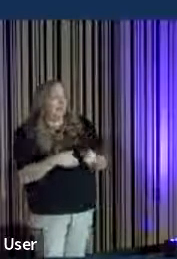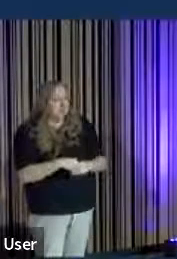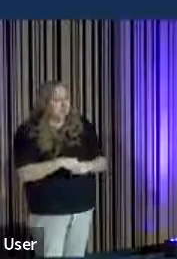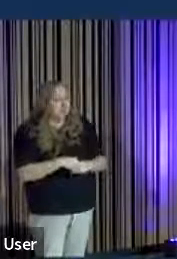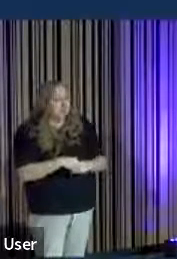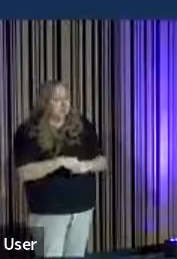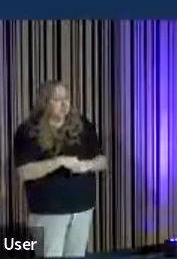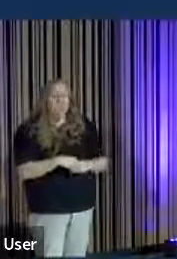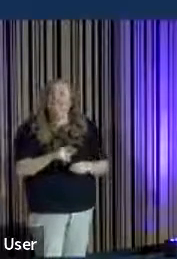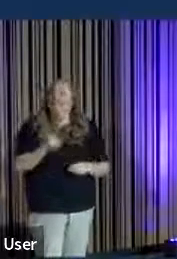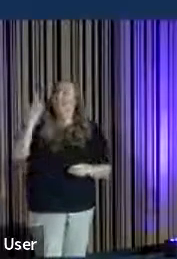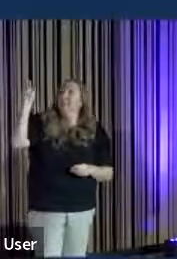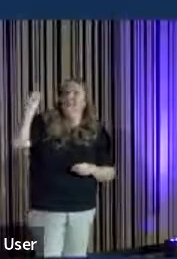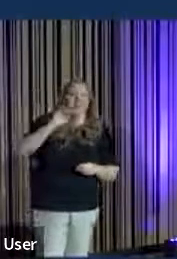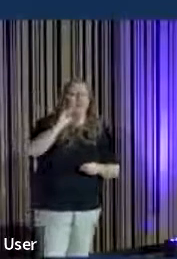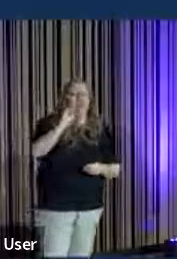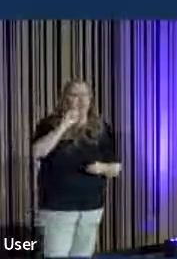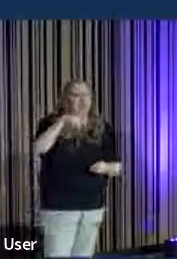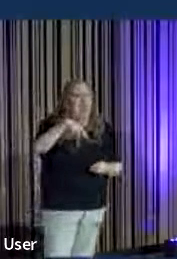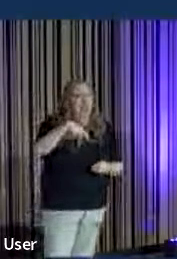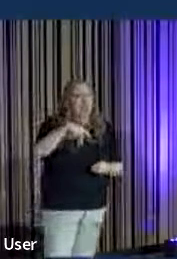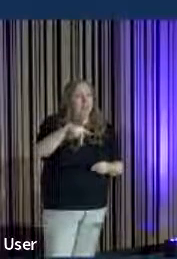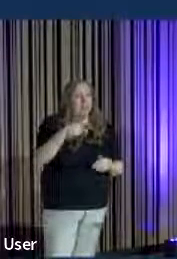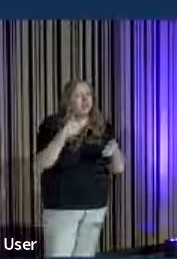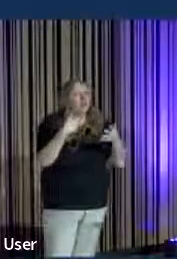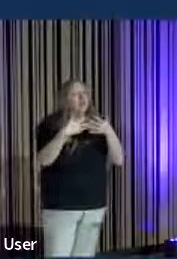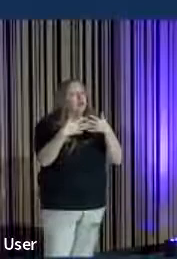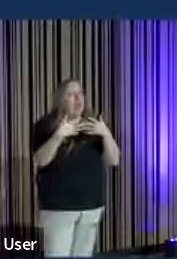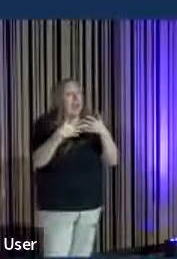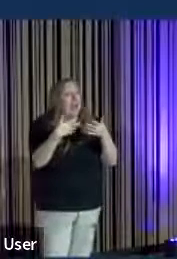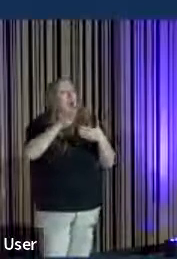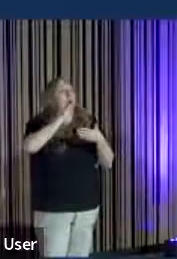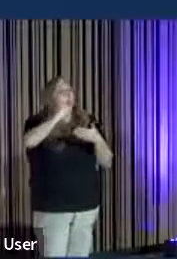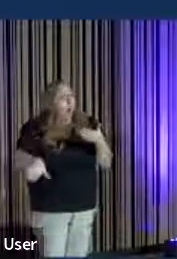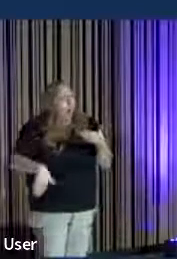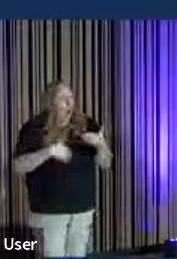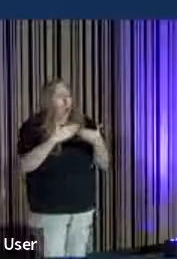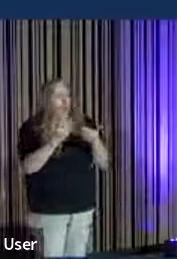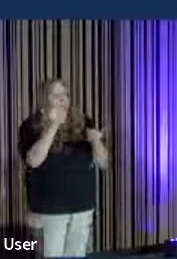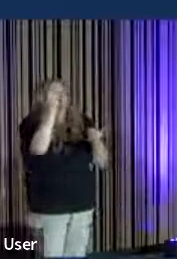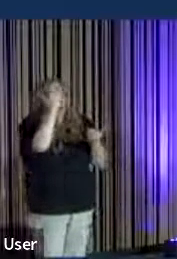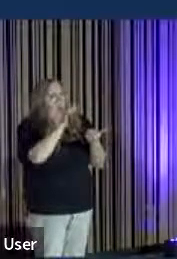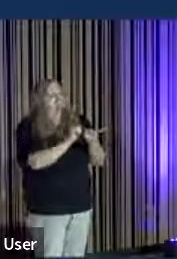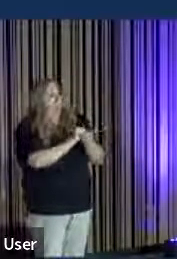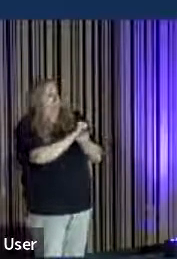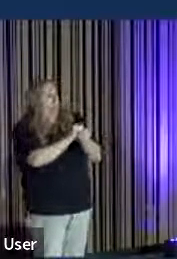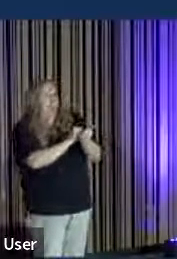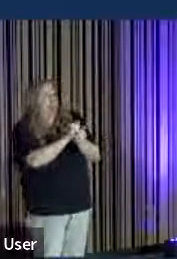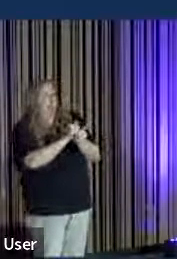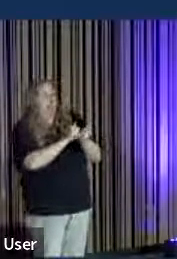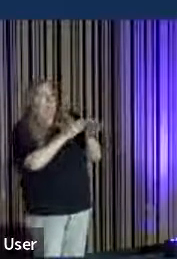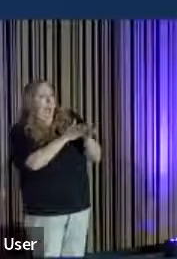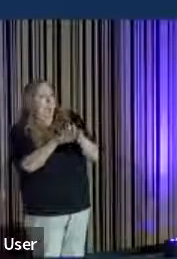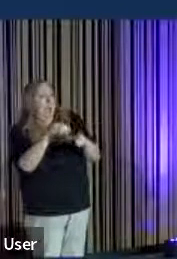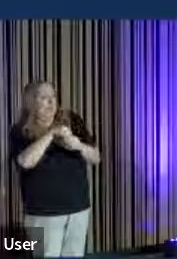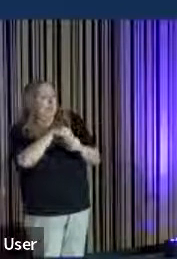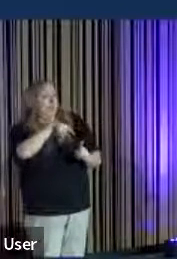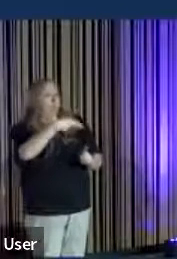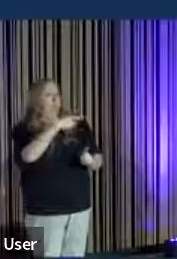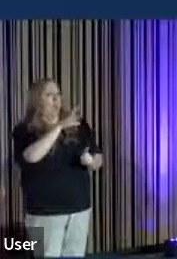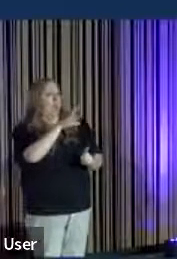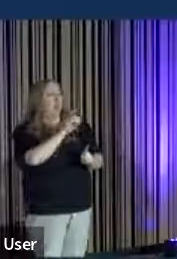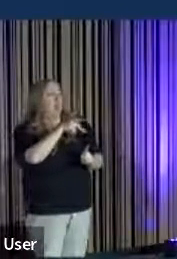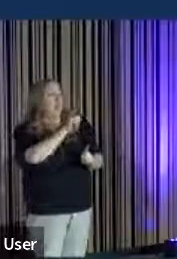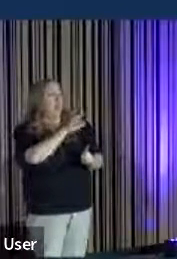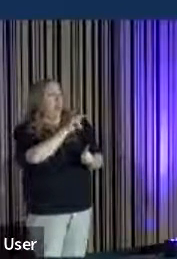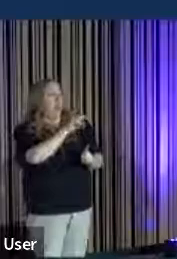map where the gray is all of known metabolism in prokaryotes. And the blue is what we discovered